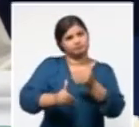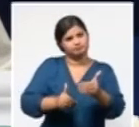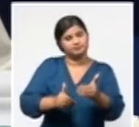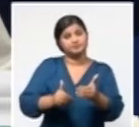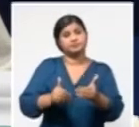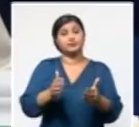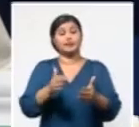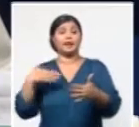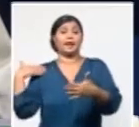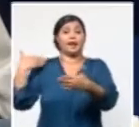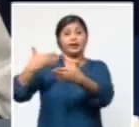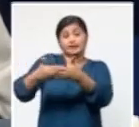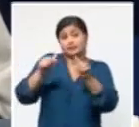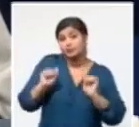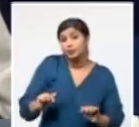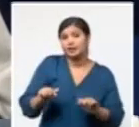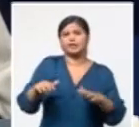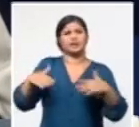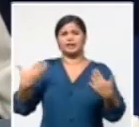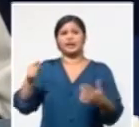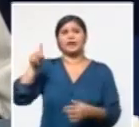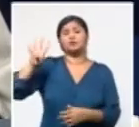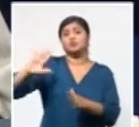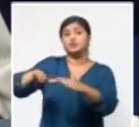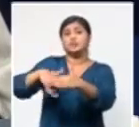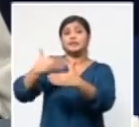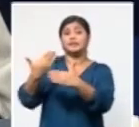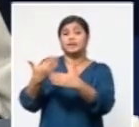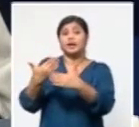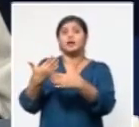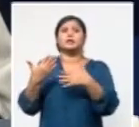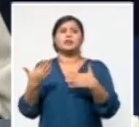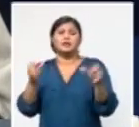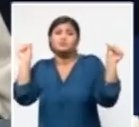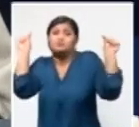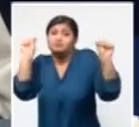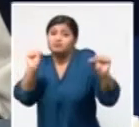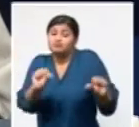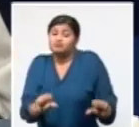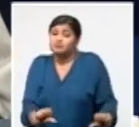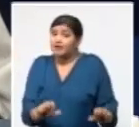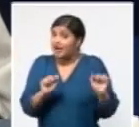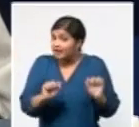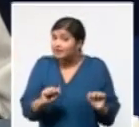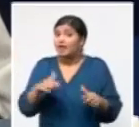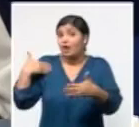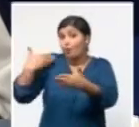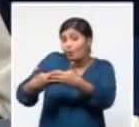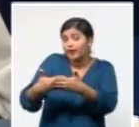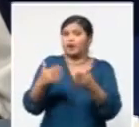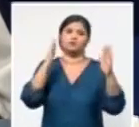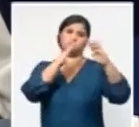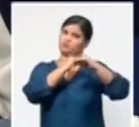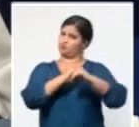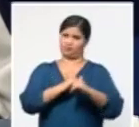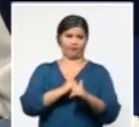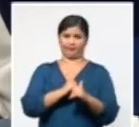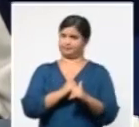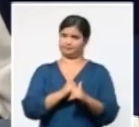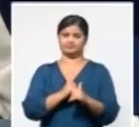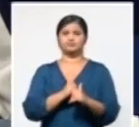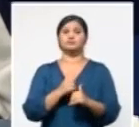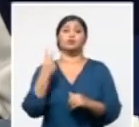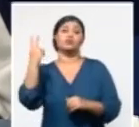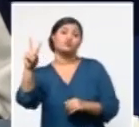accumulate 14 days without COVID-19 patients reported in critical condition in our country. This